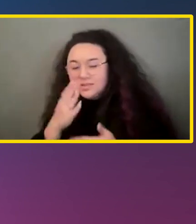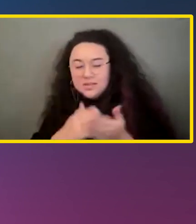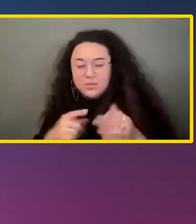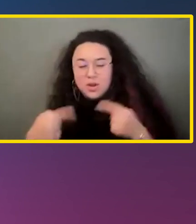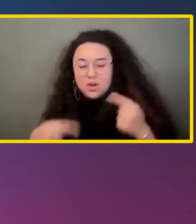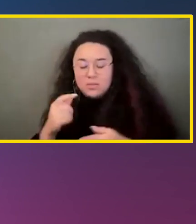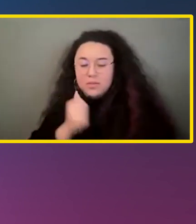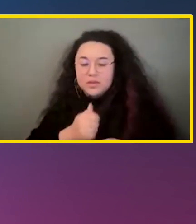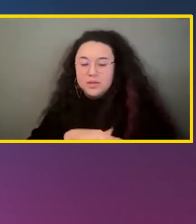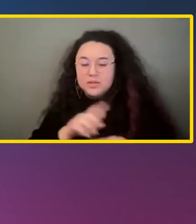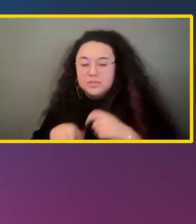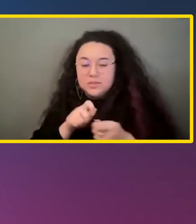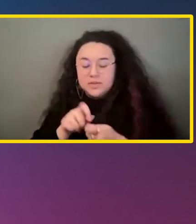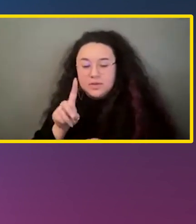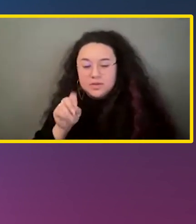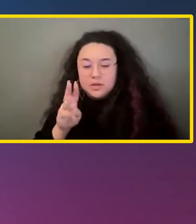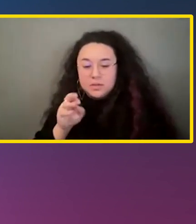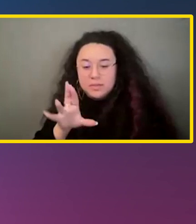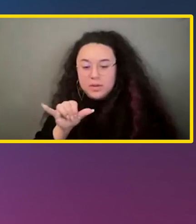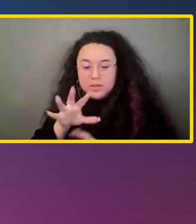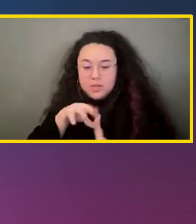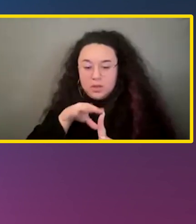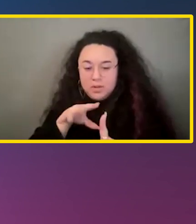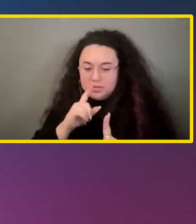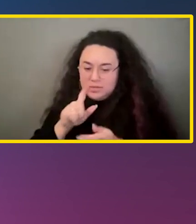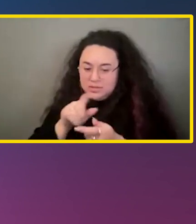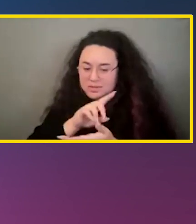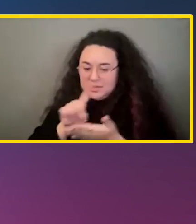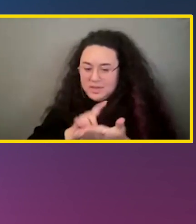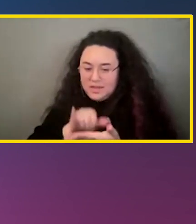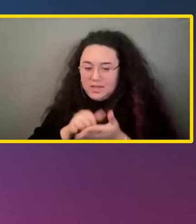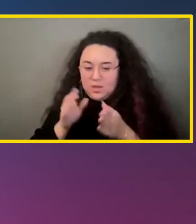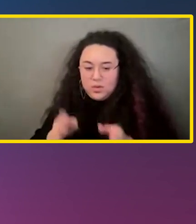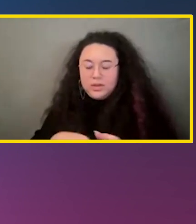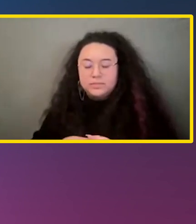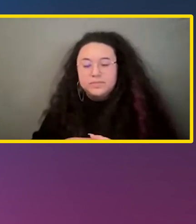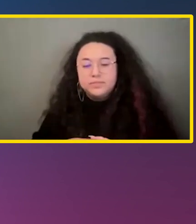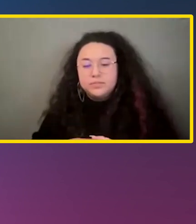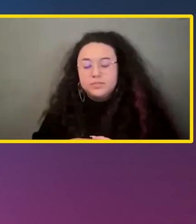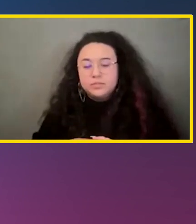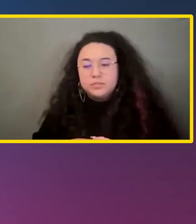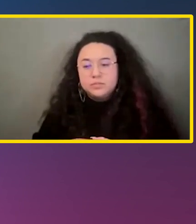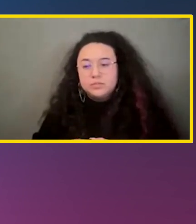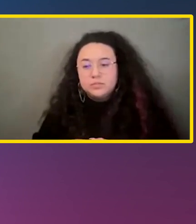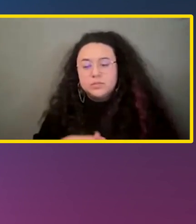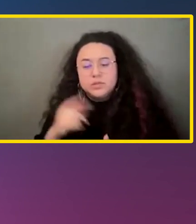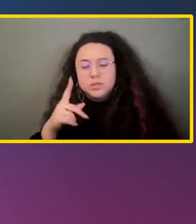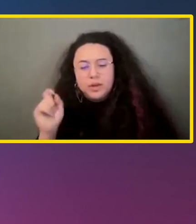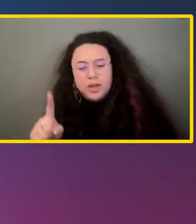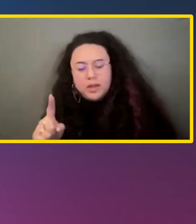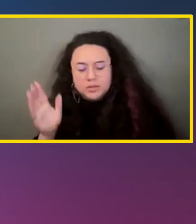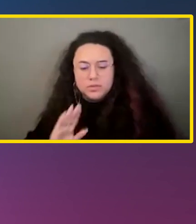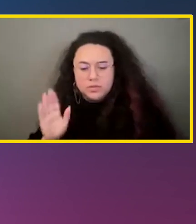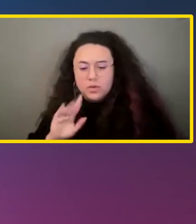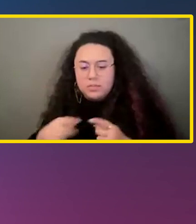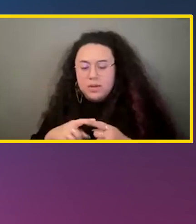based on certain documentaries, that it was designed that way. And Yeah, someone asked the question earlier